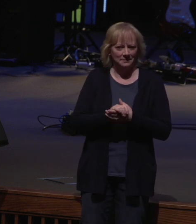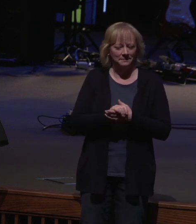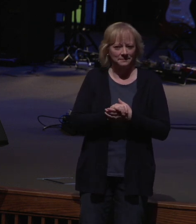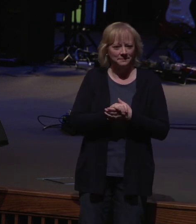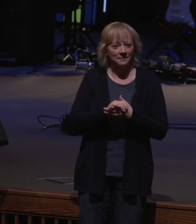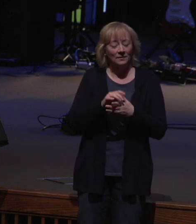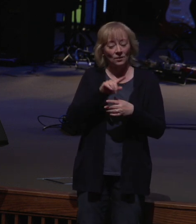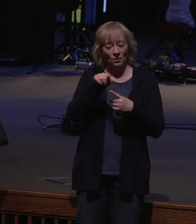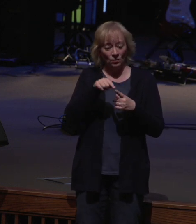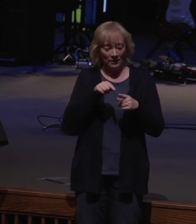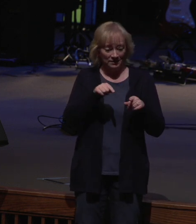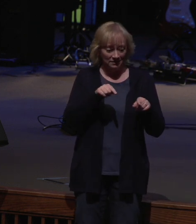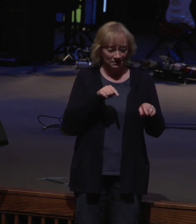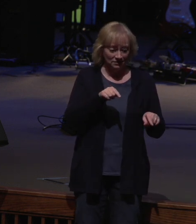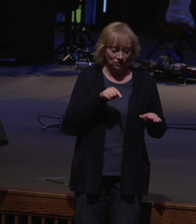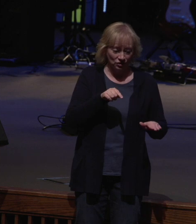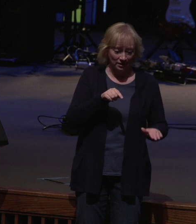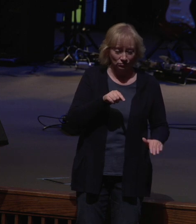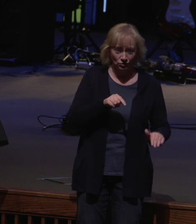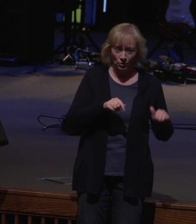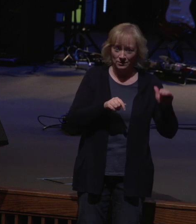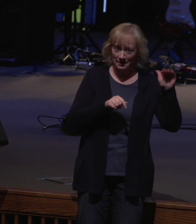But when that child grows up,